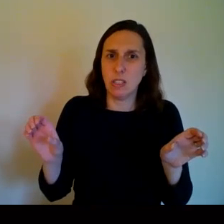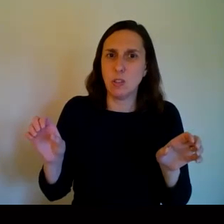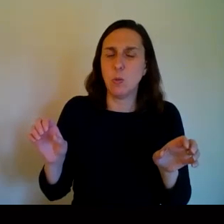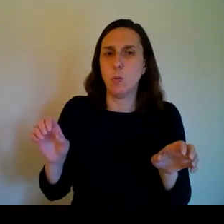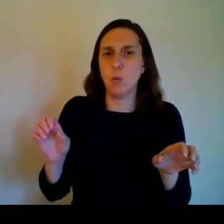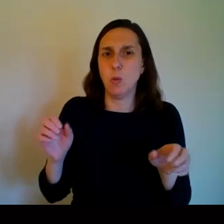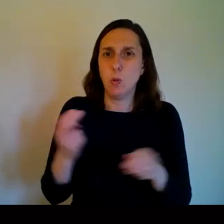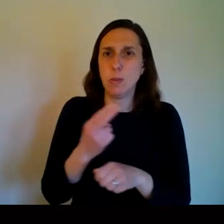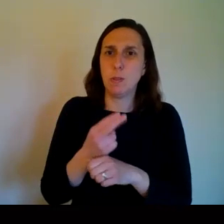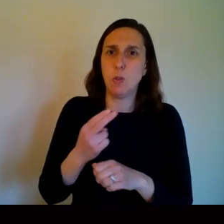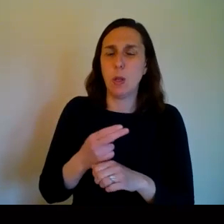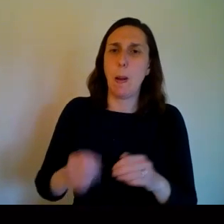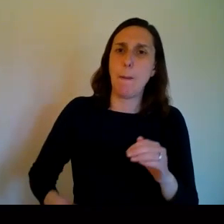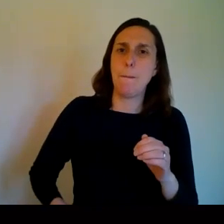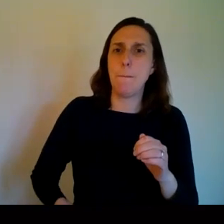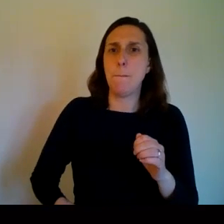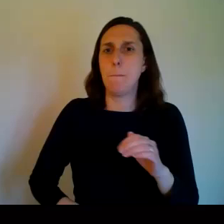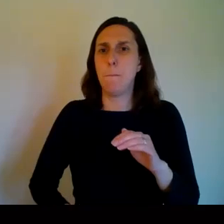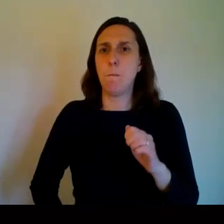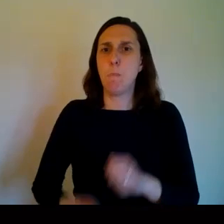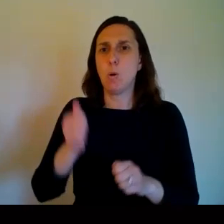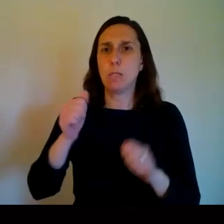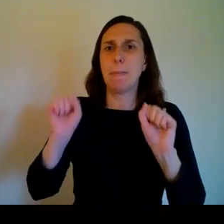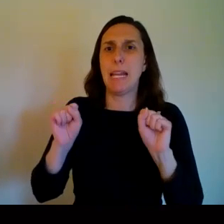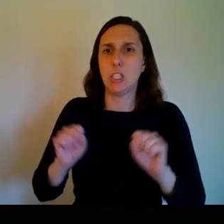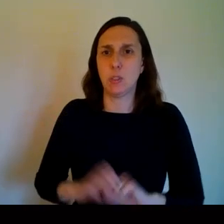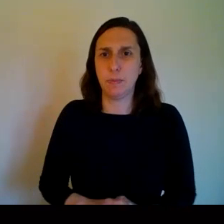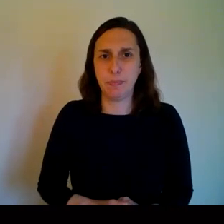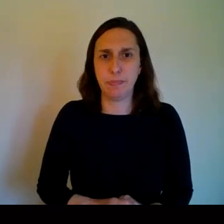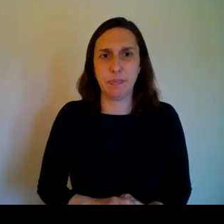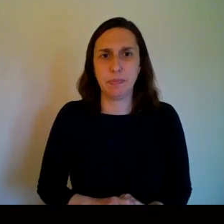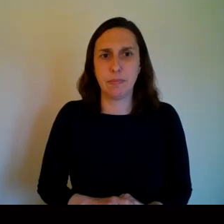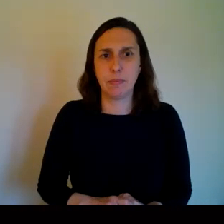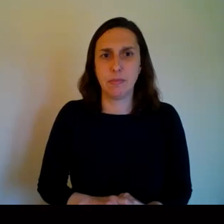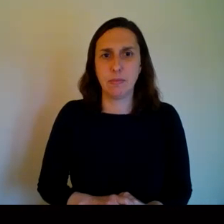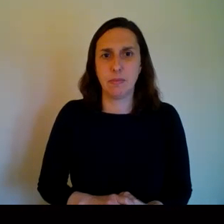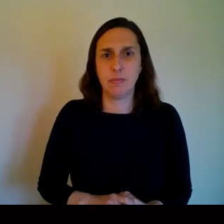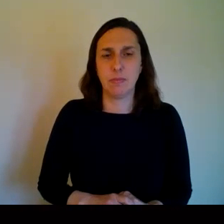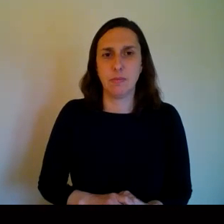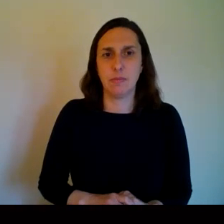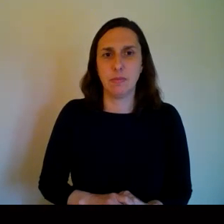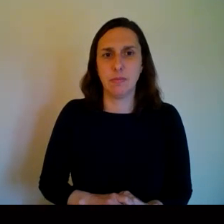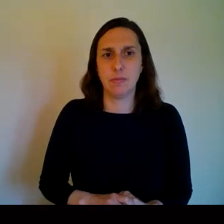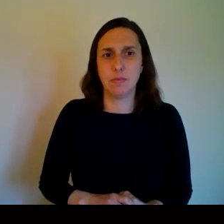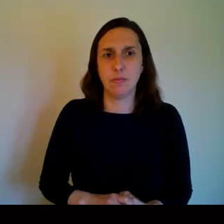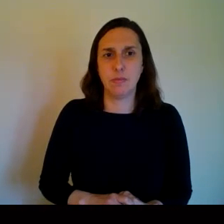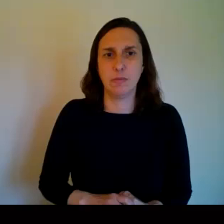advantage. And optimization is usually why these things are kept different.